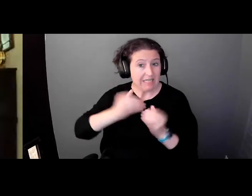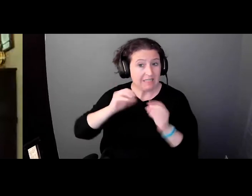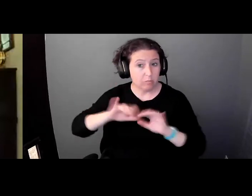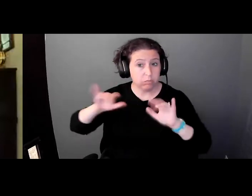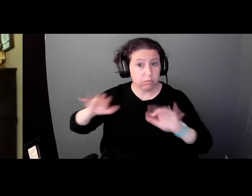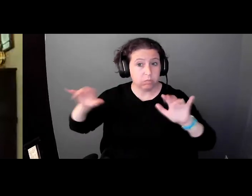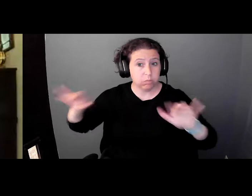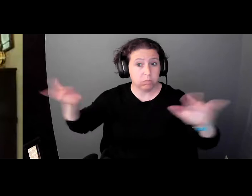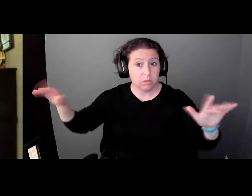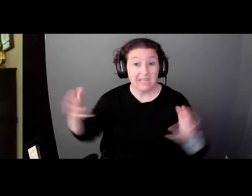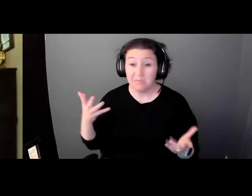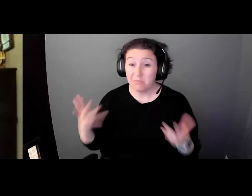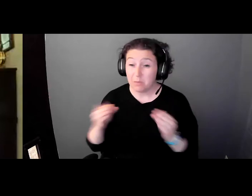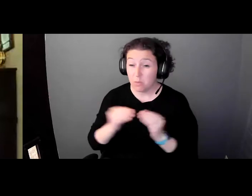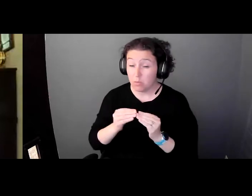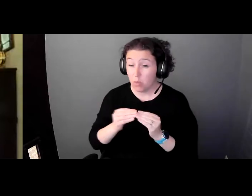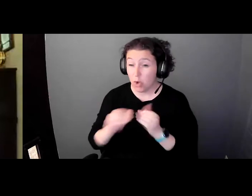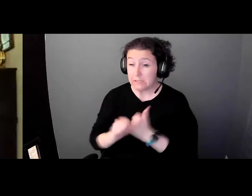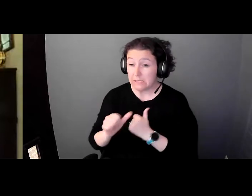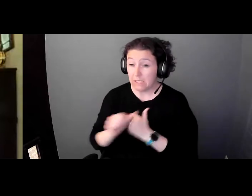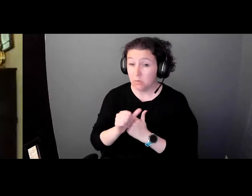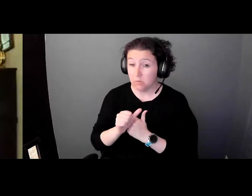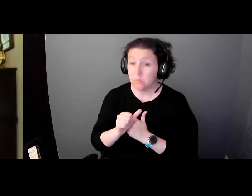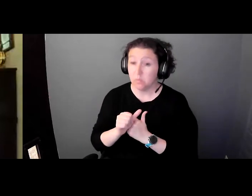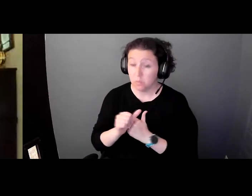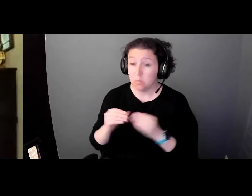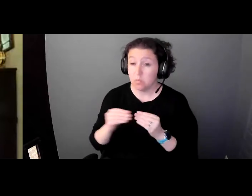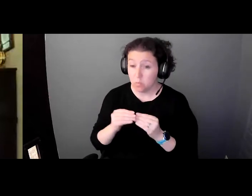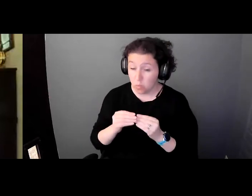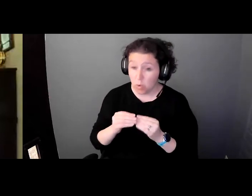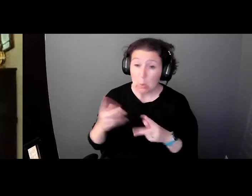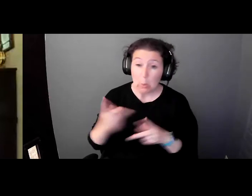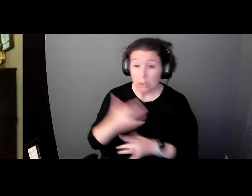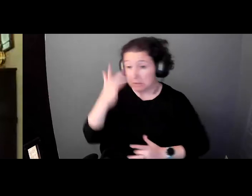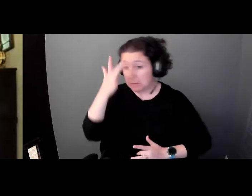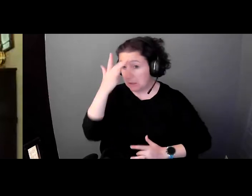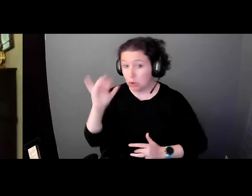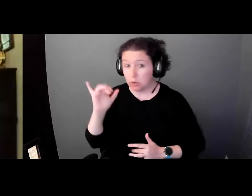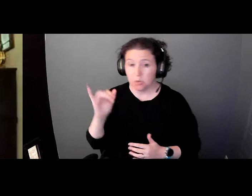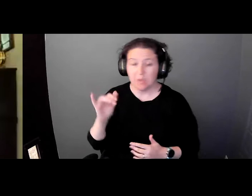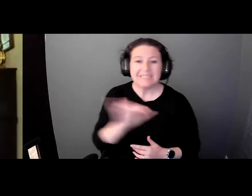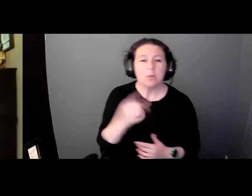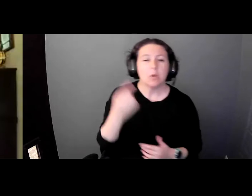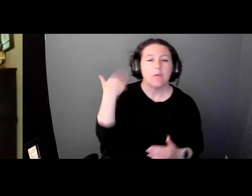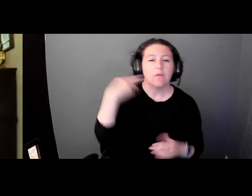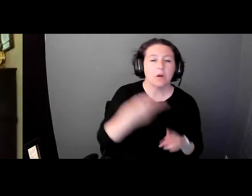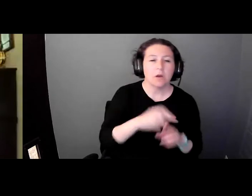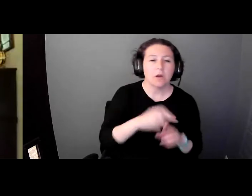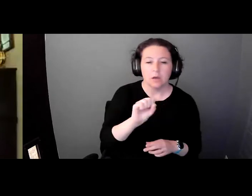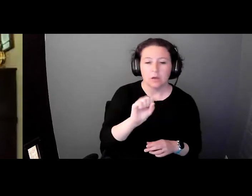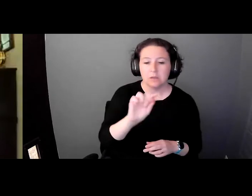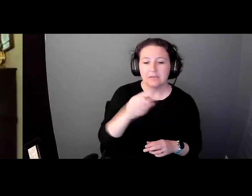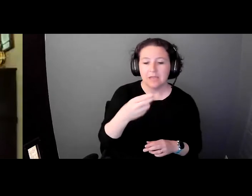more dangerous. Same can be said of what we used to call the South African variant. We call it Gamma